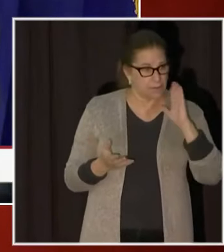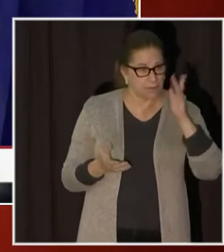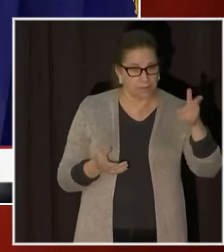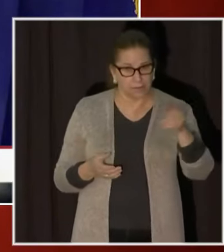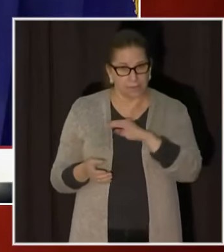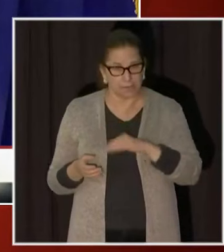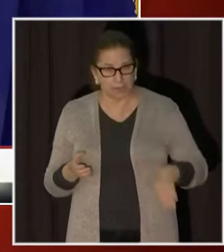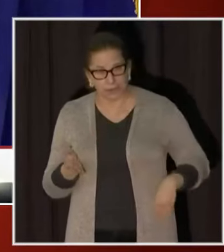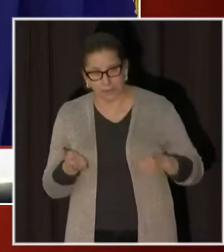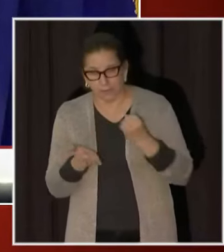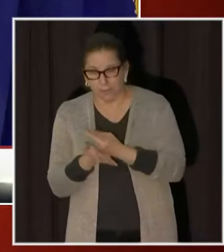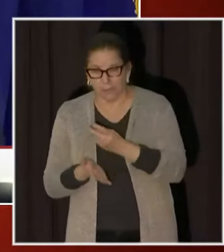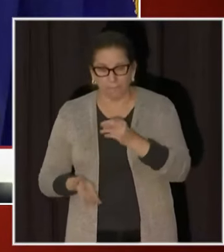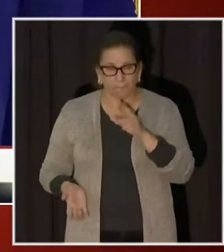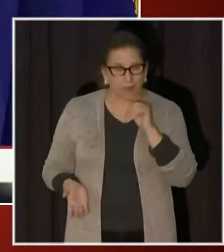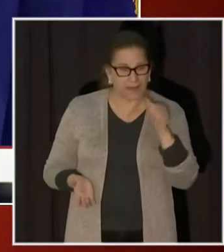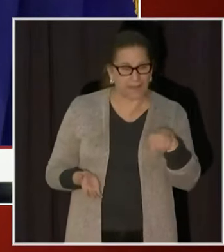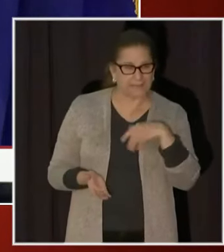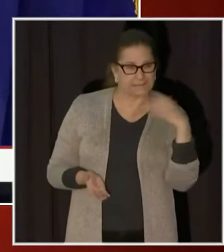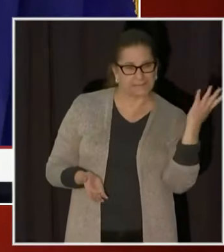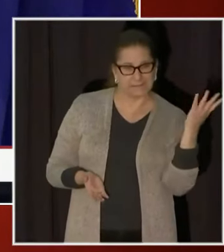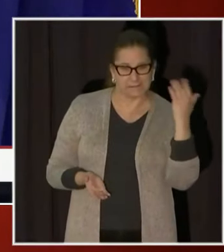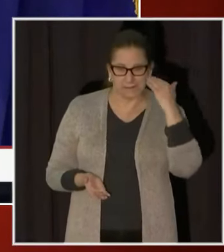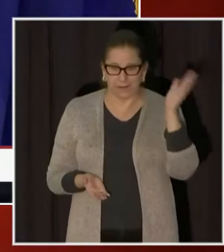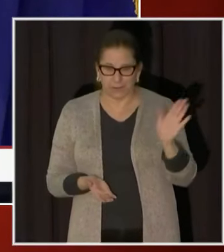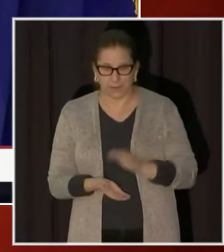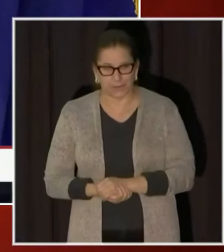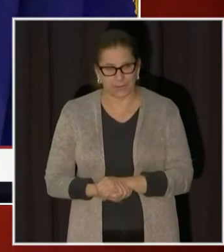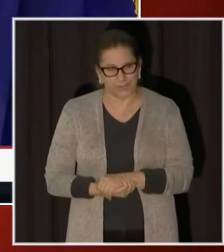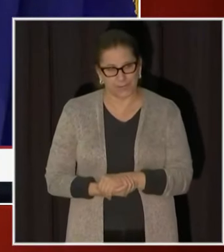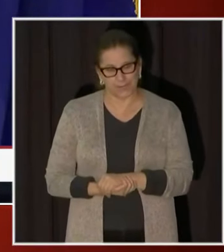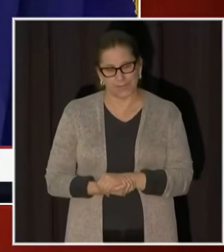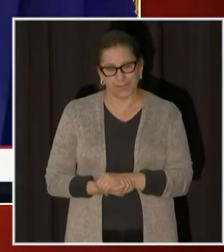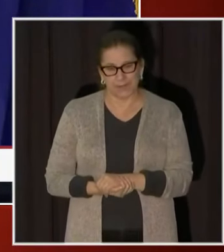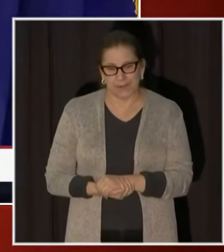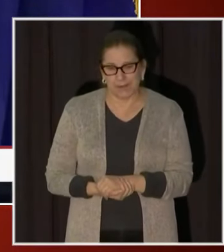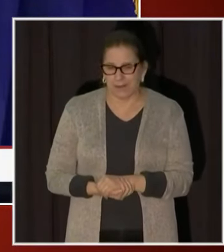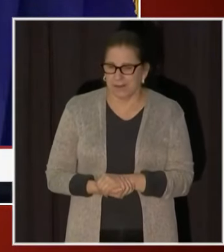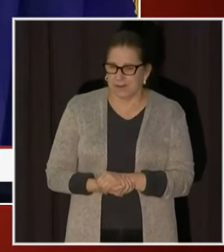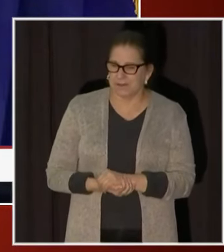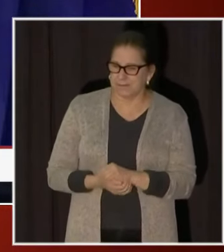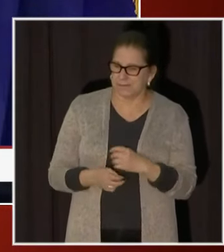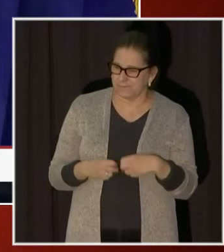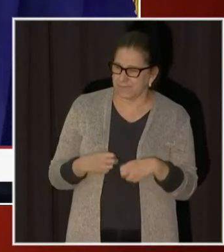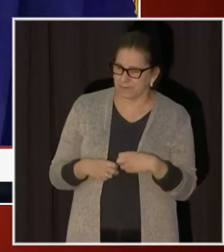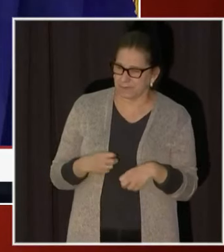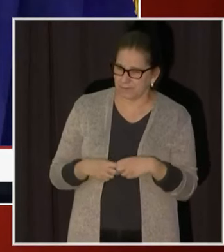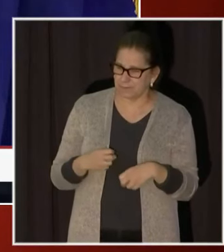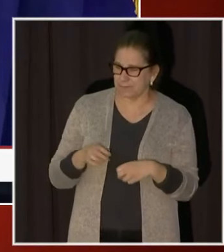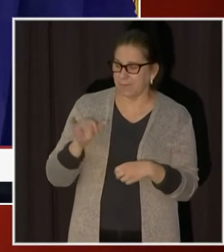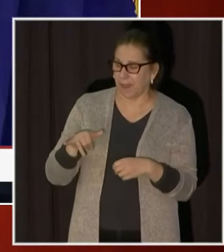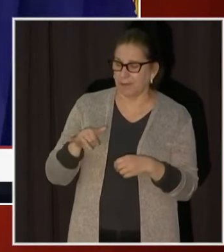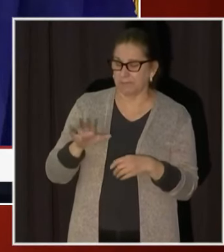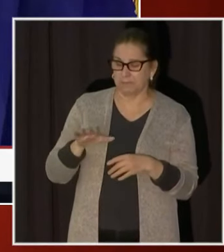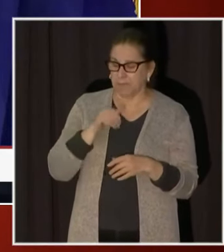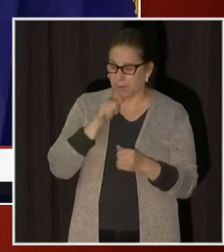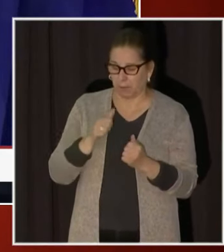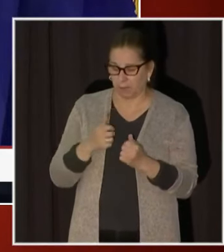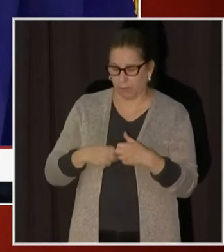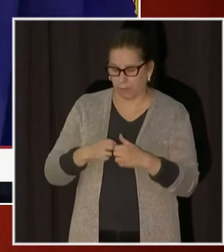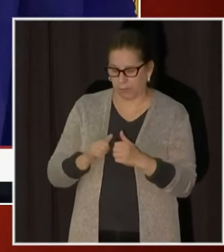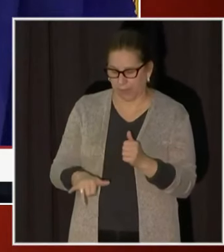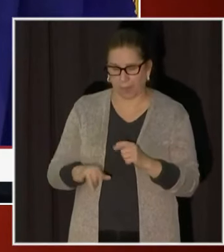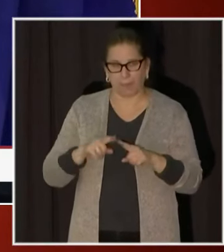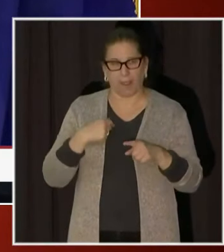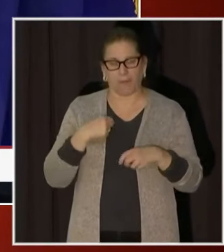the envelope, the stamp fell off and it never got delivered. So it's going to be a much more difficult process, and that's why the number has